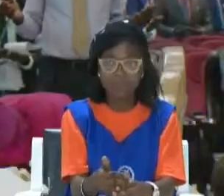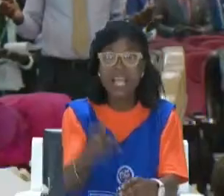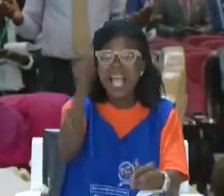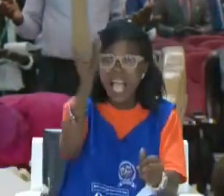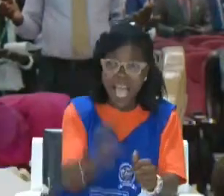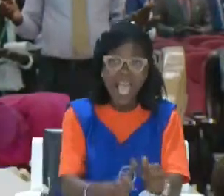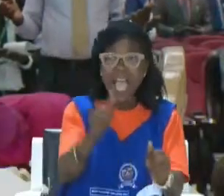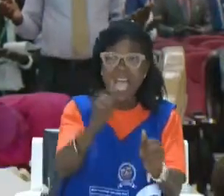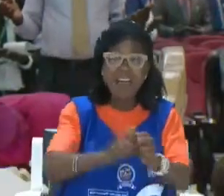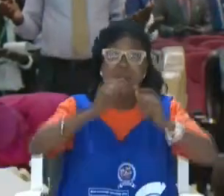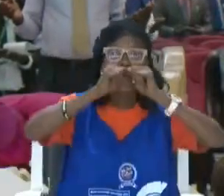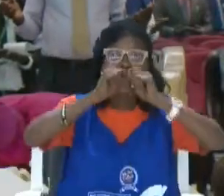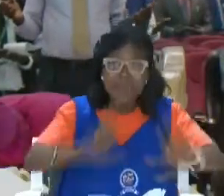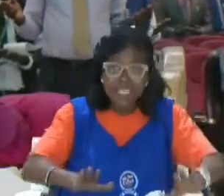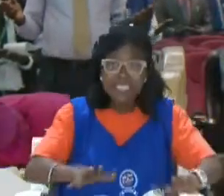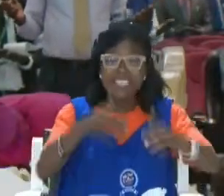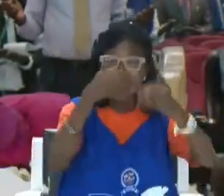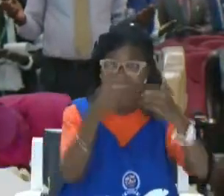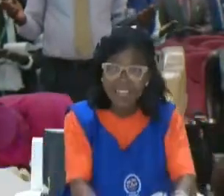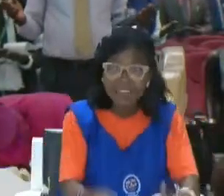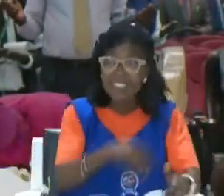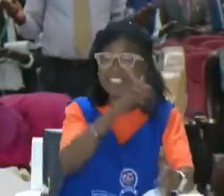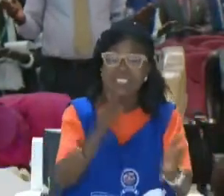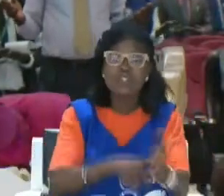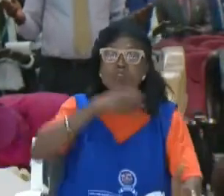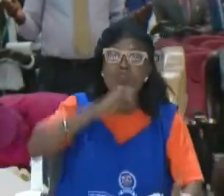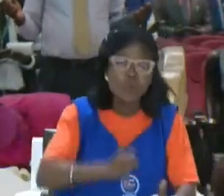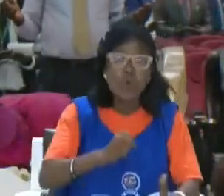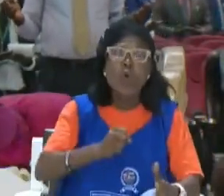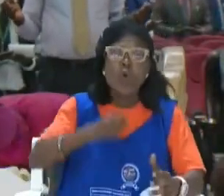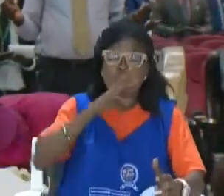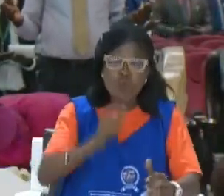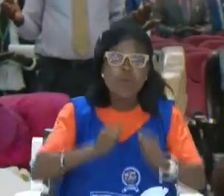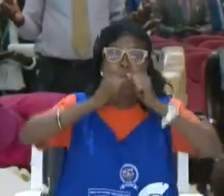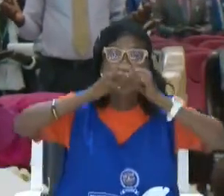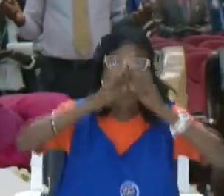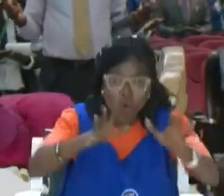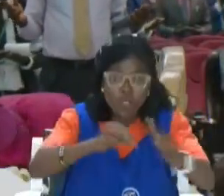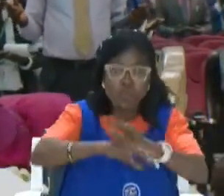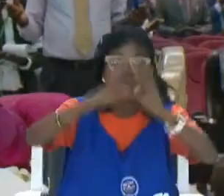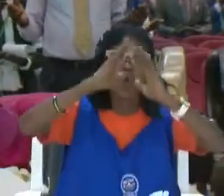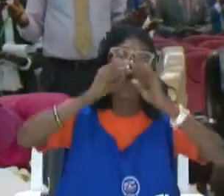Every blessing left in this old year will be blown into your homes.